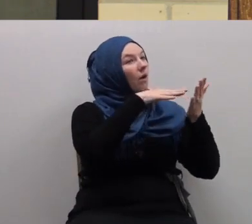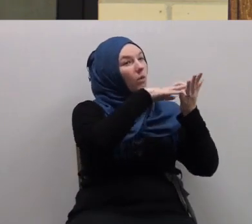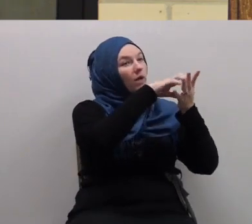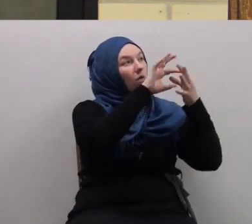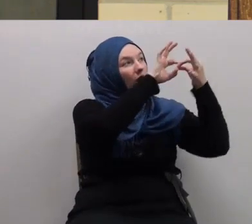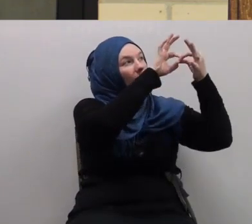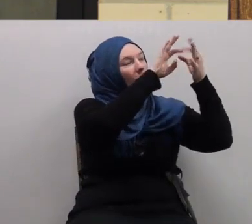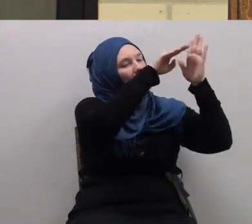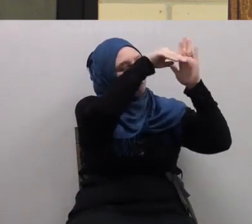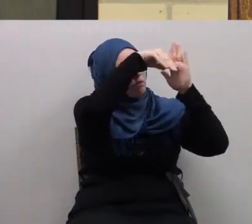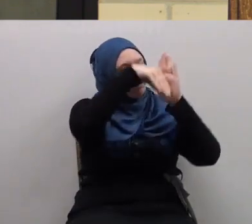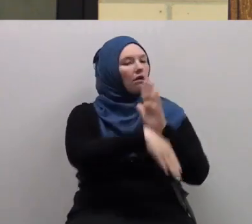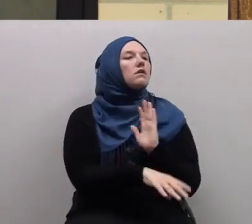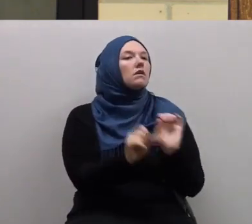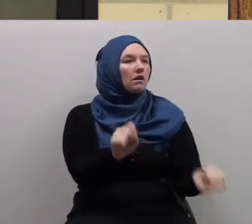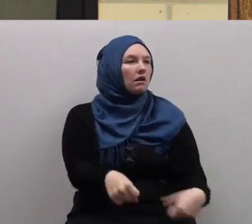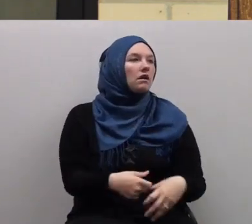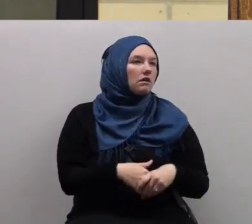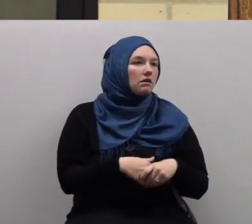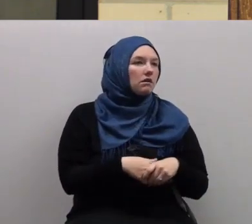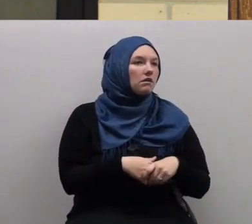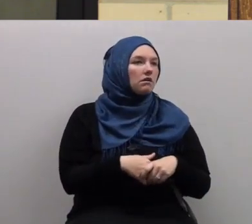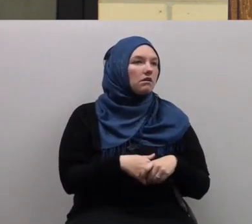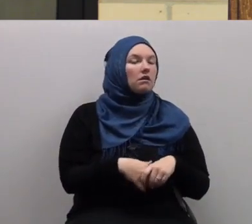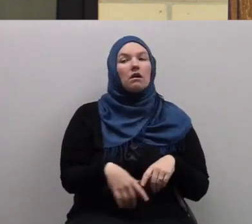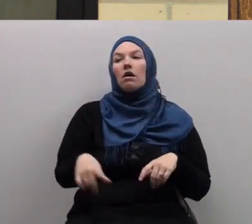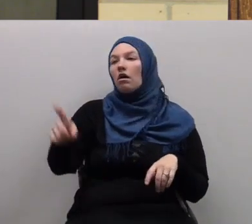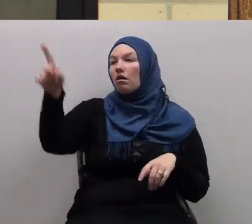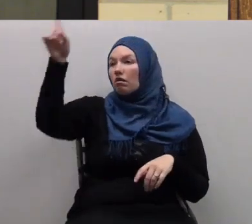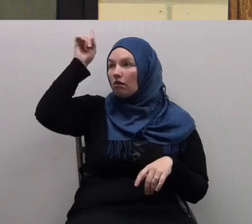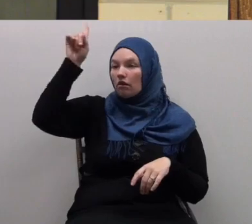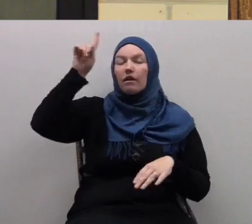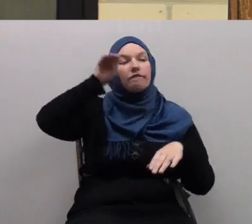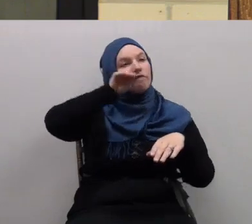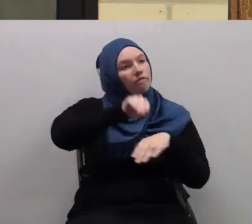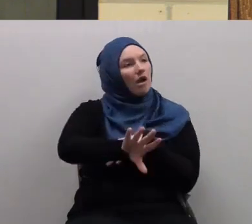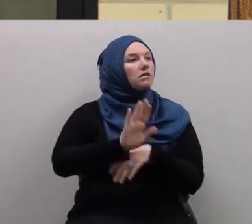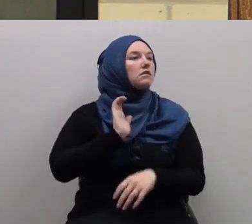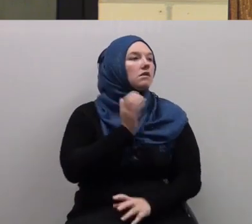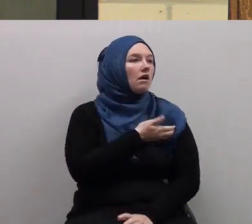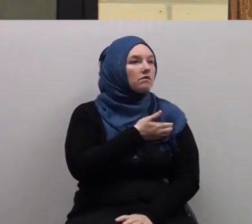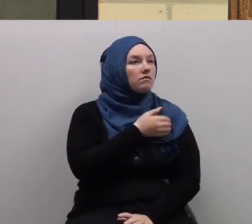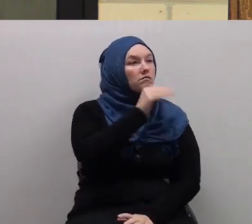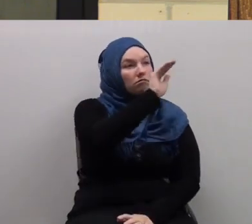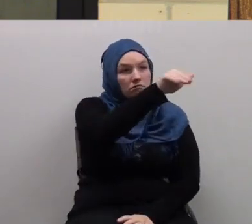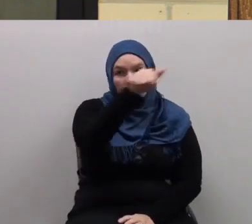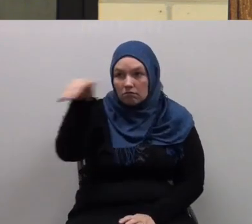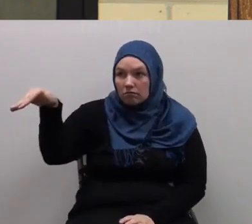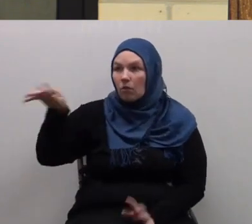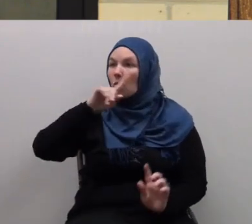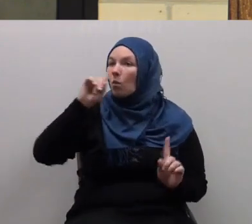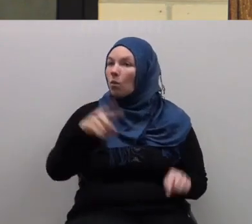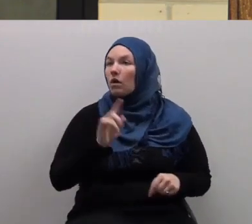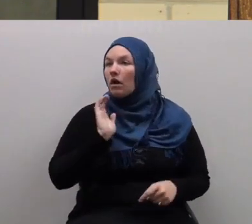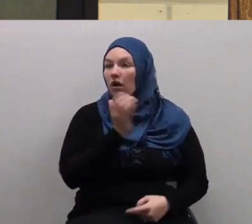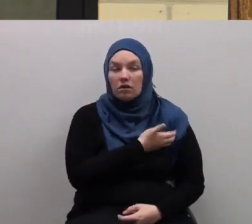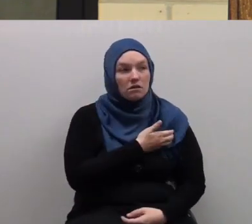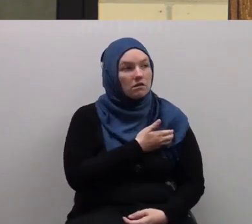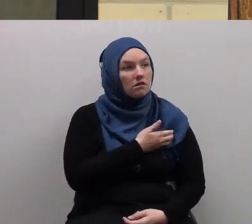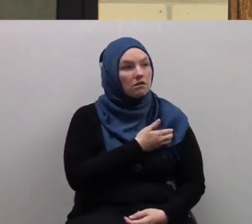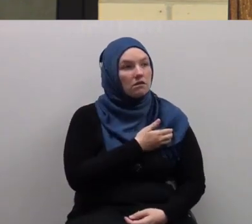things. So Allah subhanahu wa ta'ala advises us, orders us to